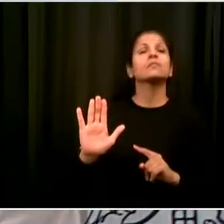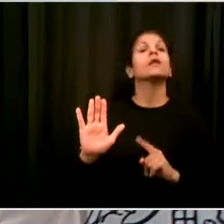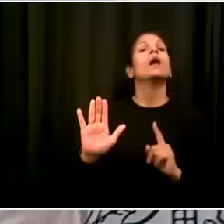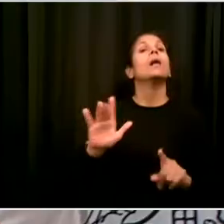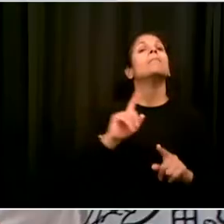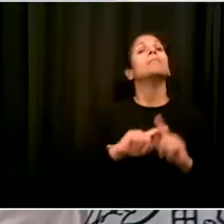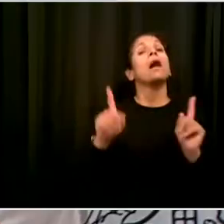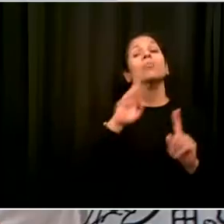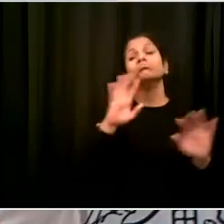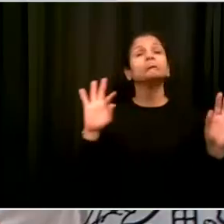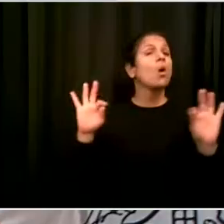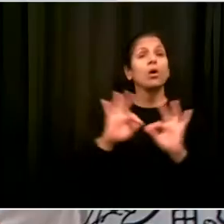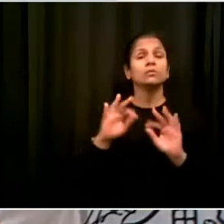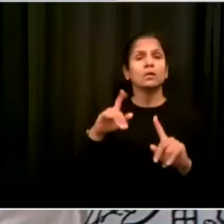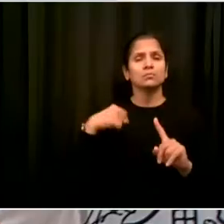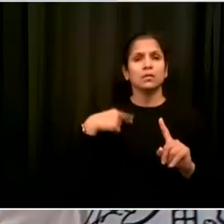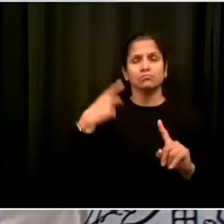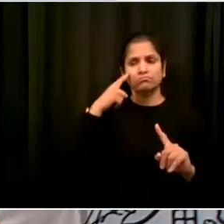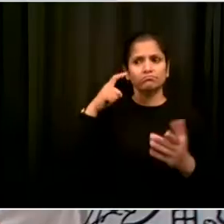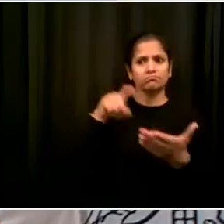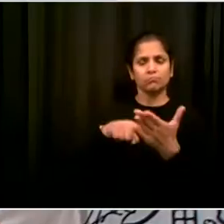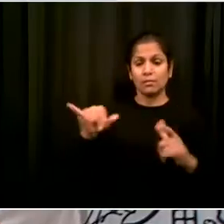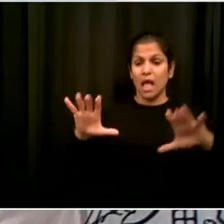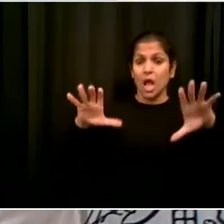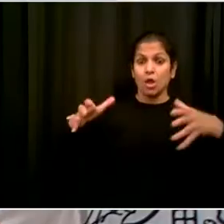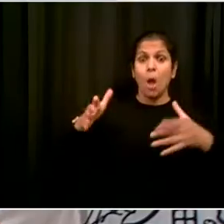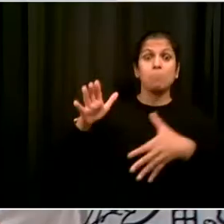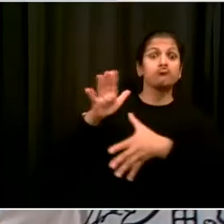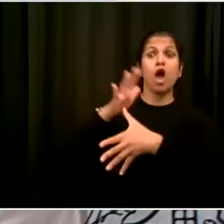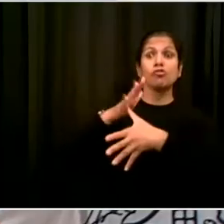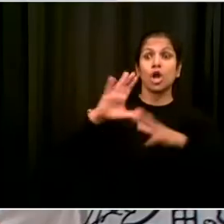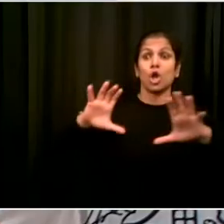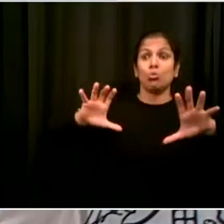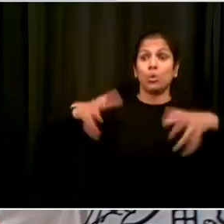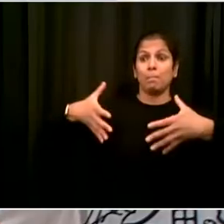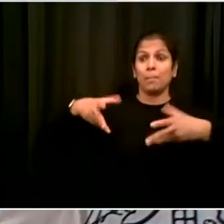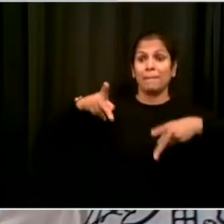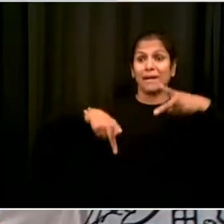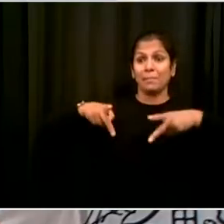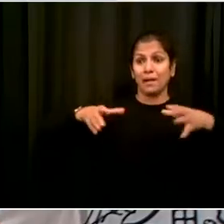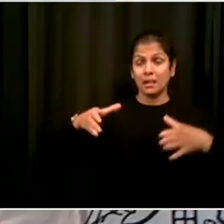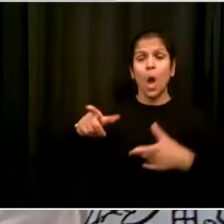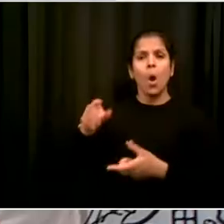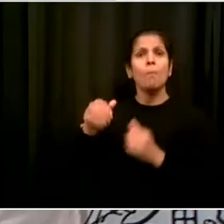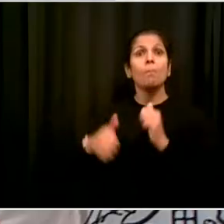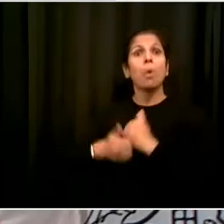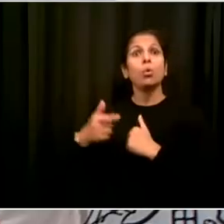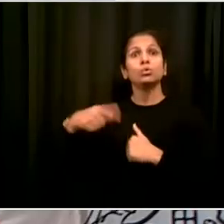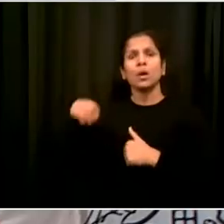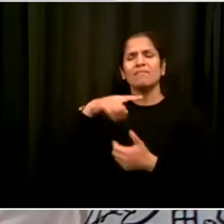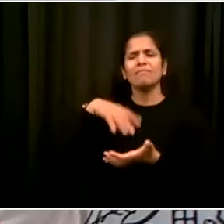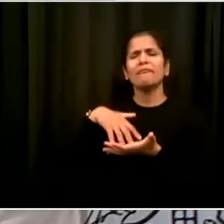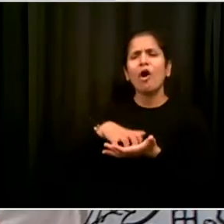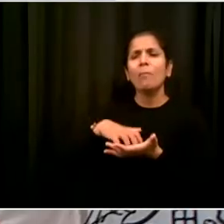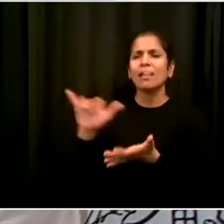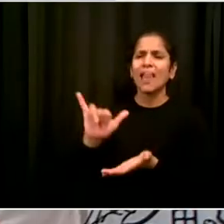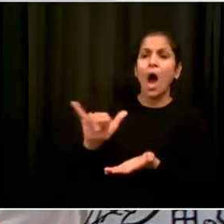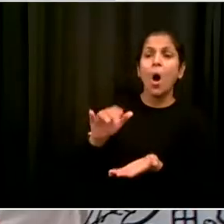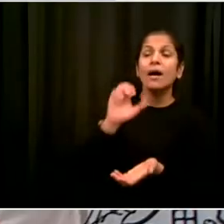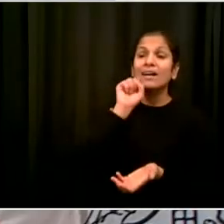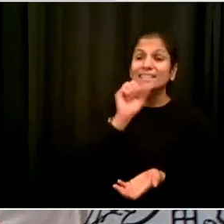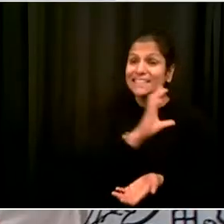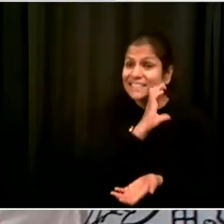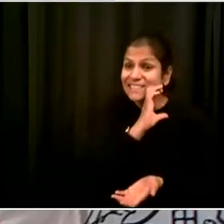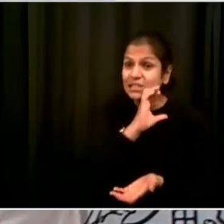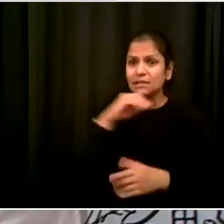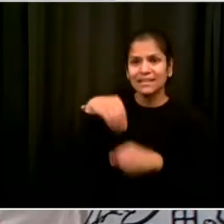would be to focus on the most vulnerable frontline healthcare workers, nursing home residents